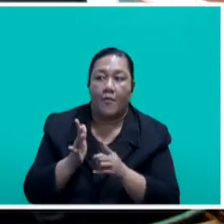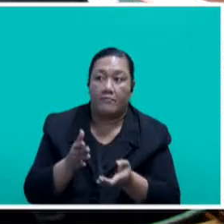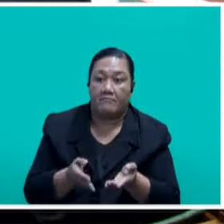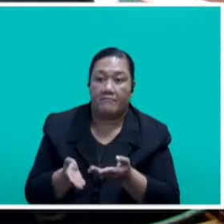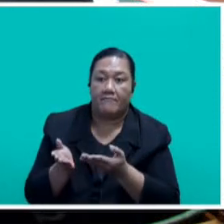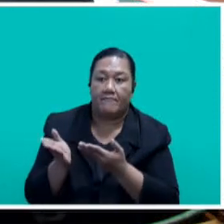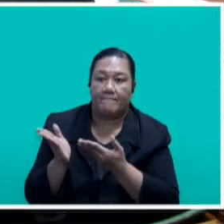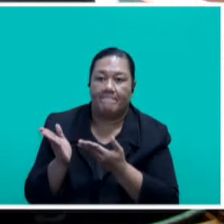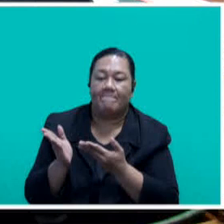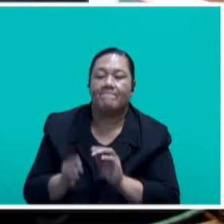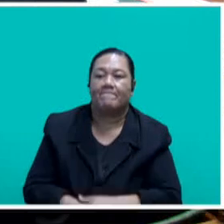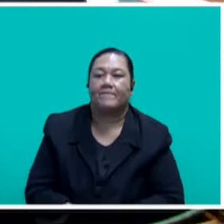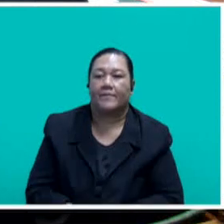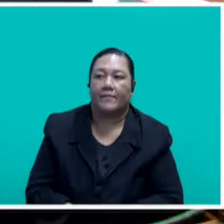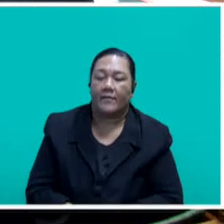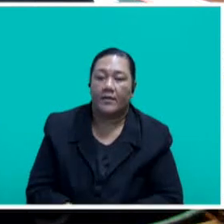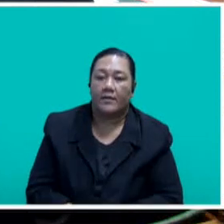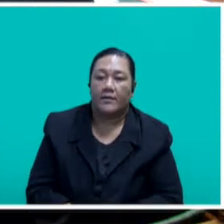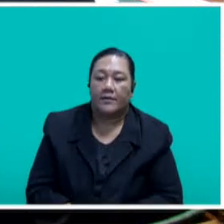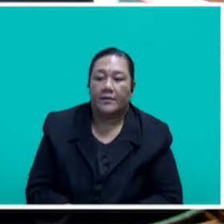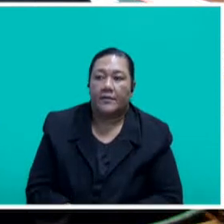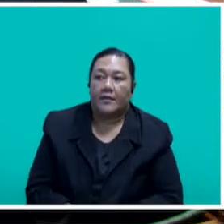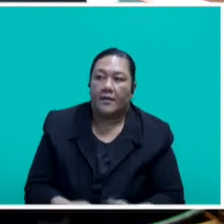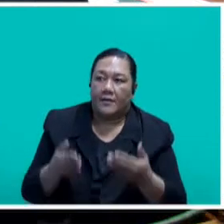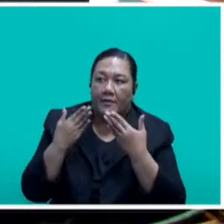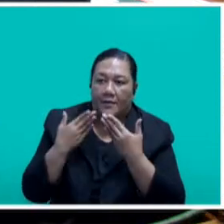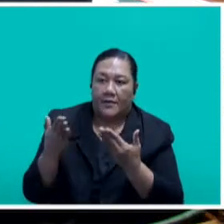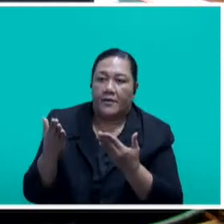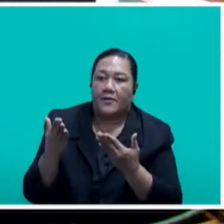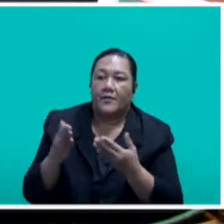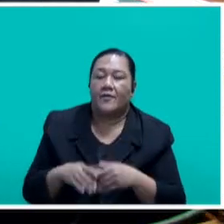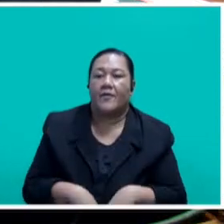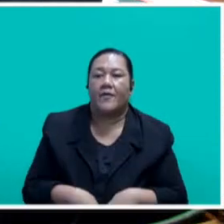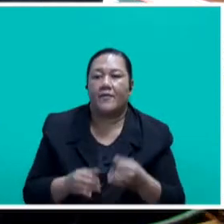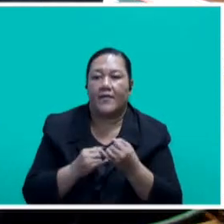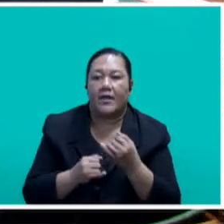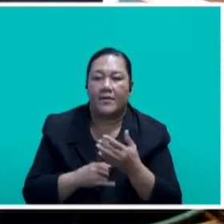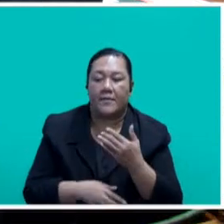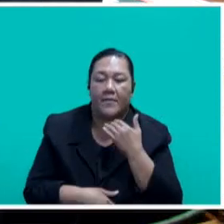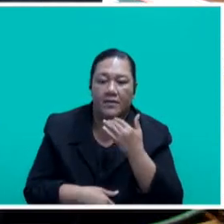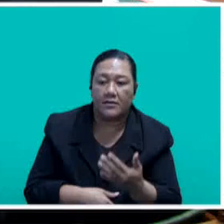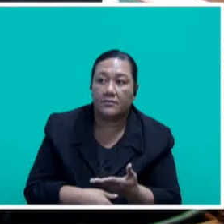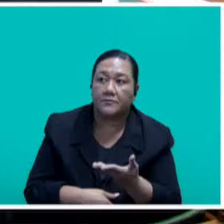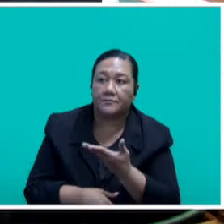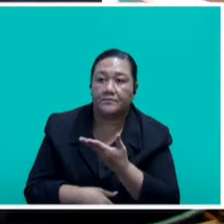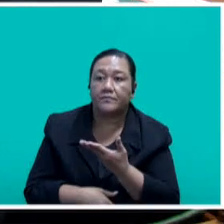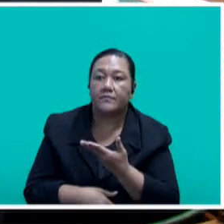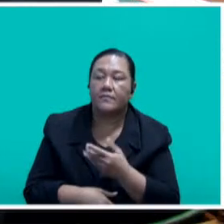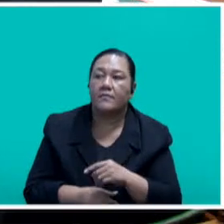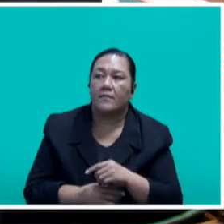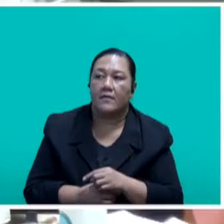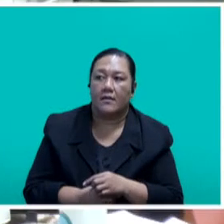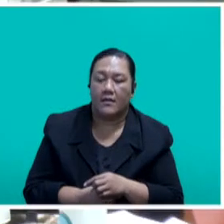Thank you very much, Mr. Speaker. Honourable Speaker, Honourable Prime Minister,